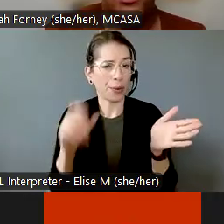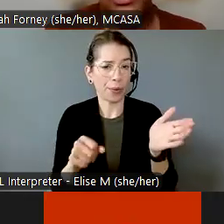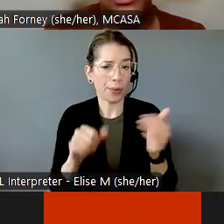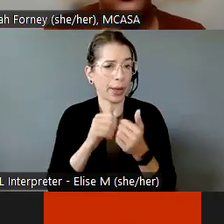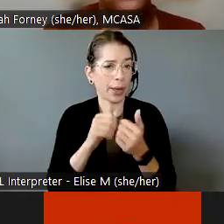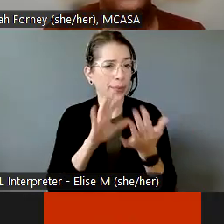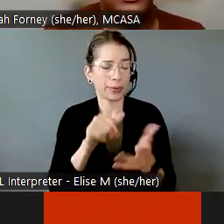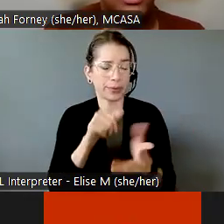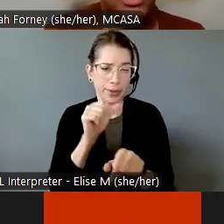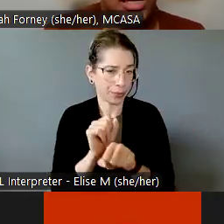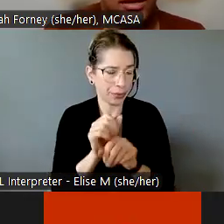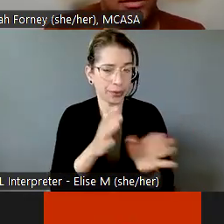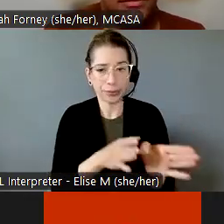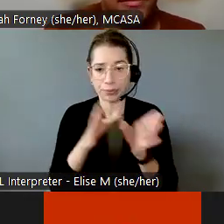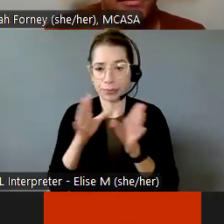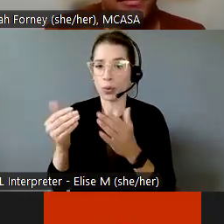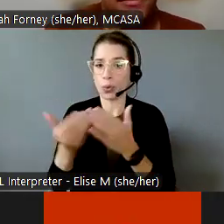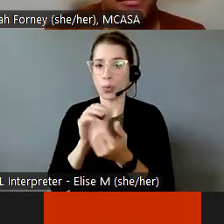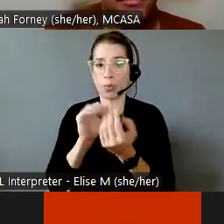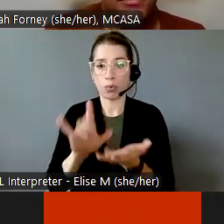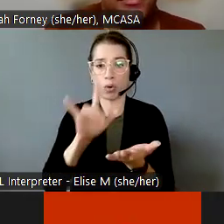So what does the new way look like?